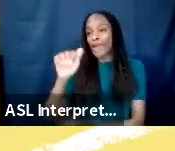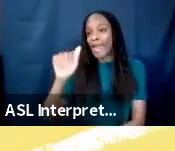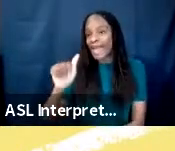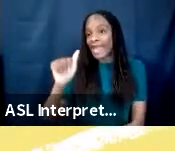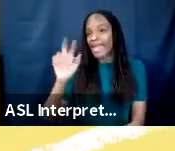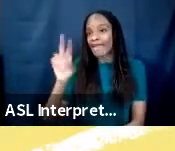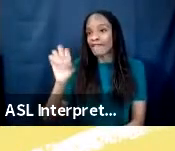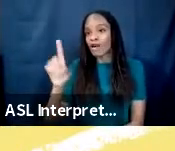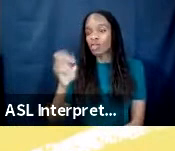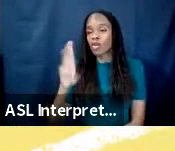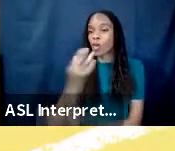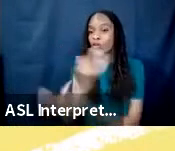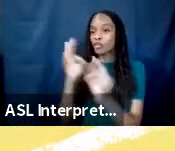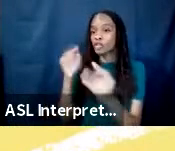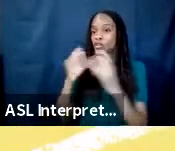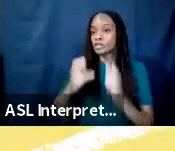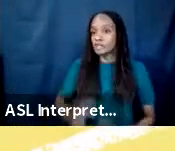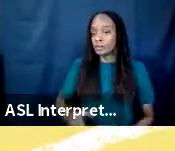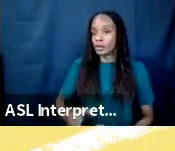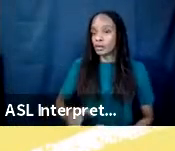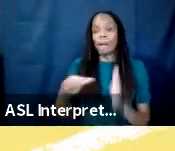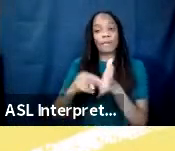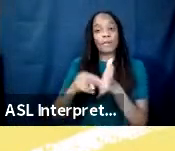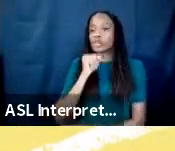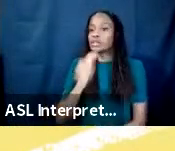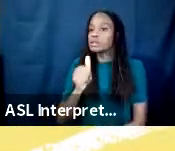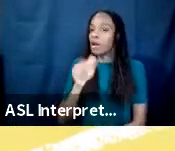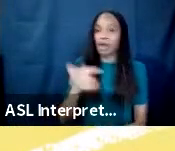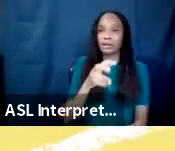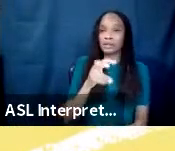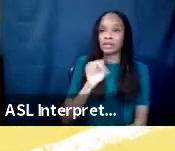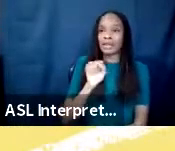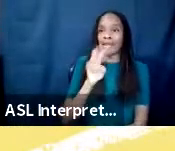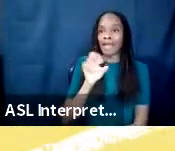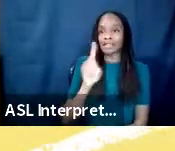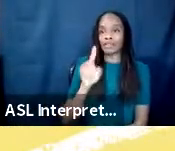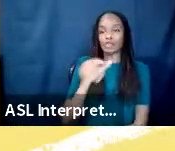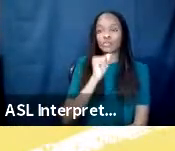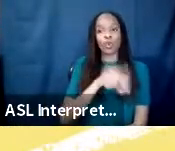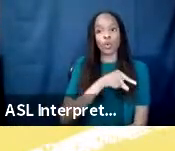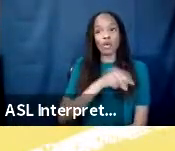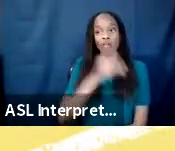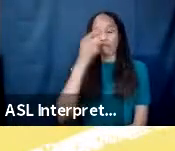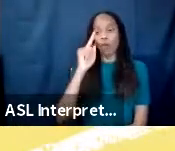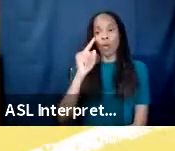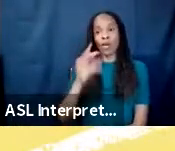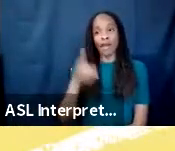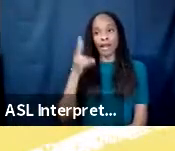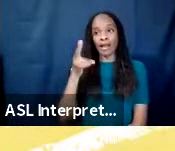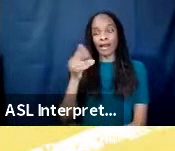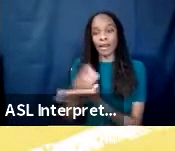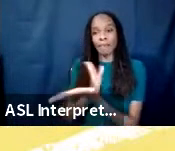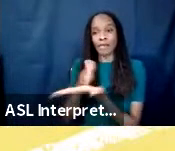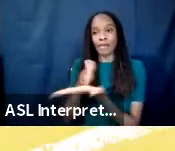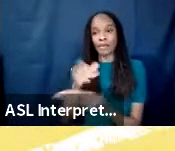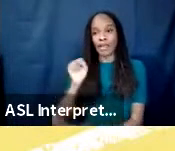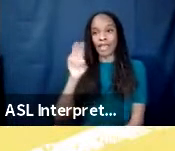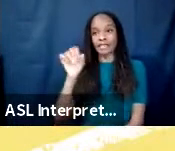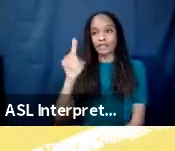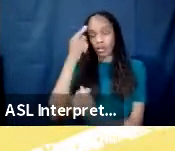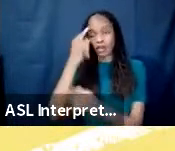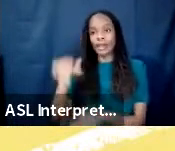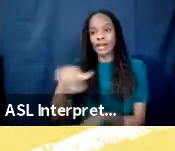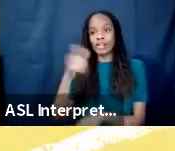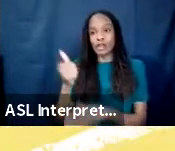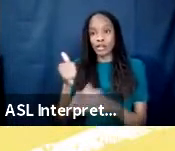to the consumer new media, you are not going to SVOD, and therefore you wouldn't qualify for the high budget SVOD agreement. Another tier is